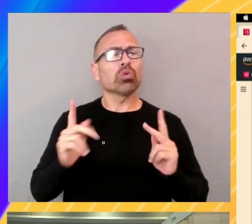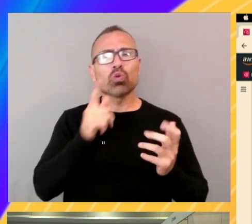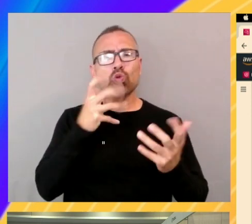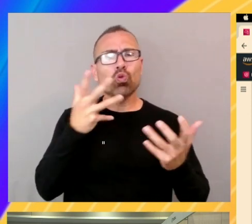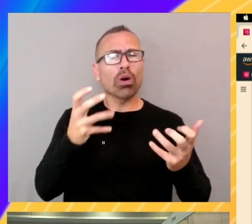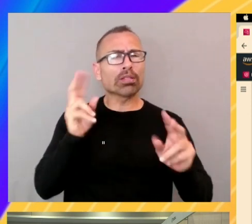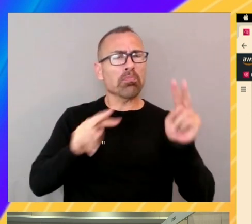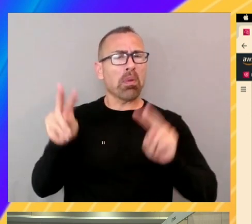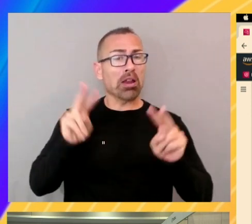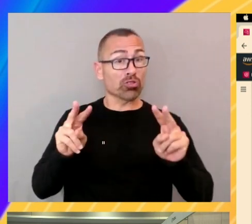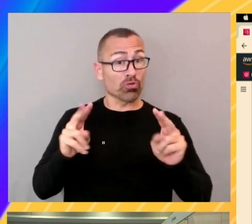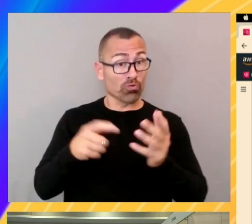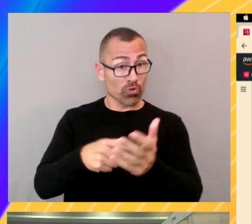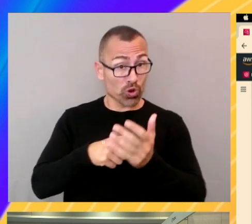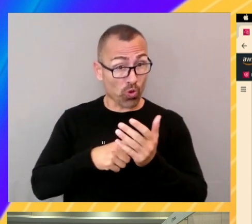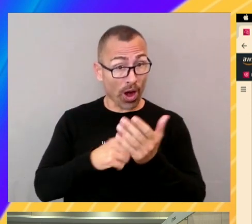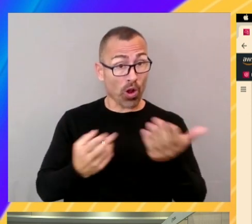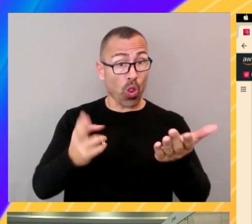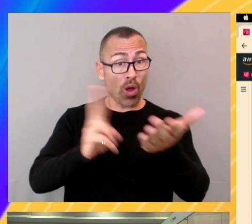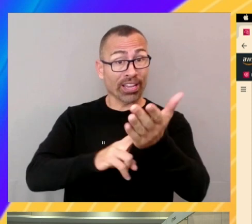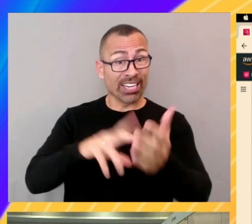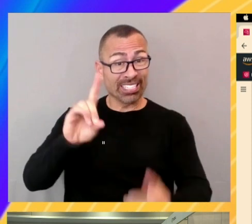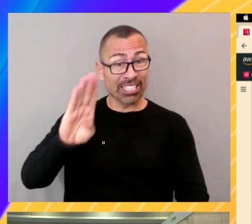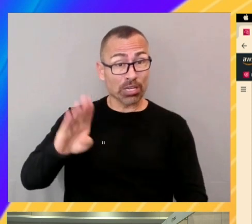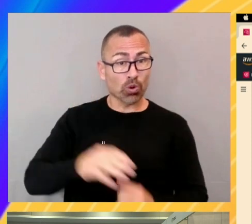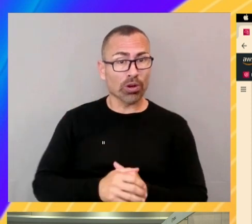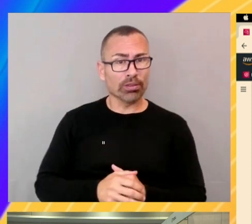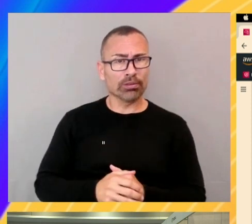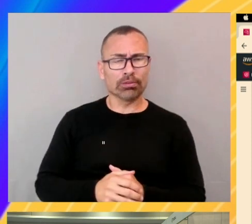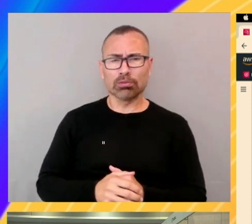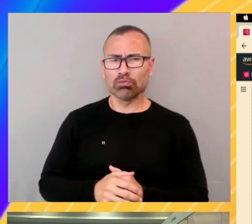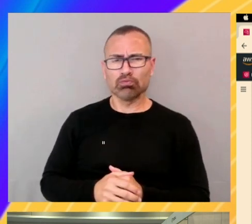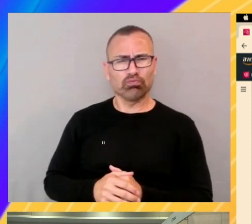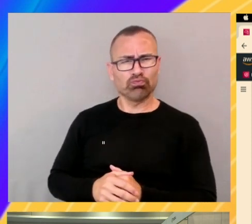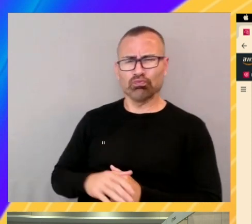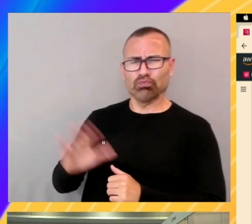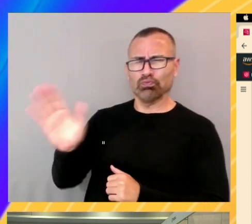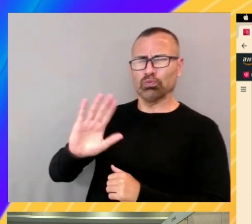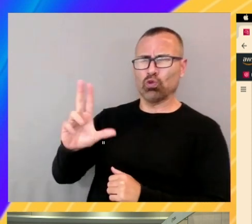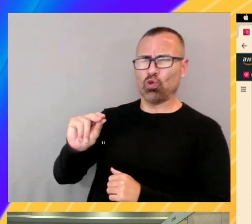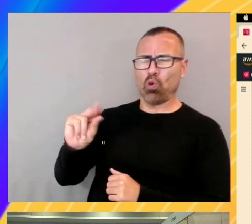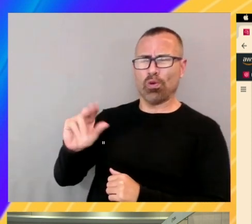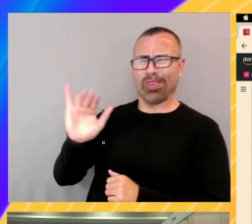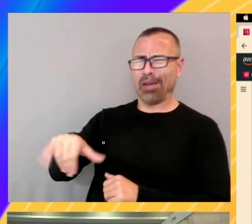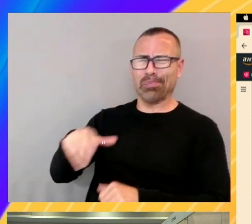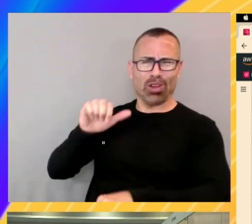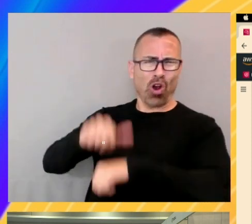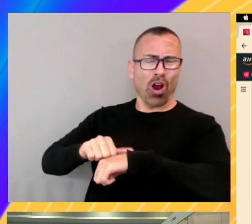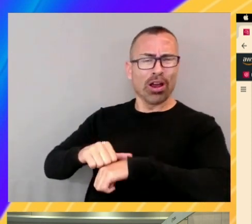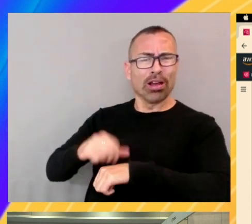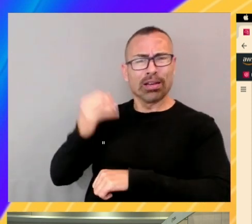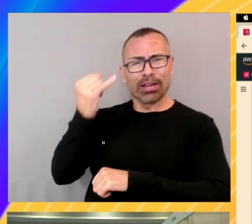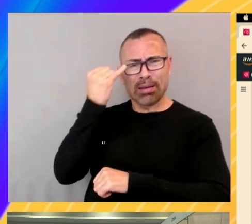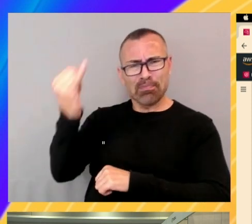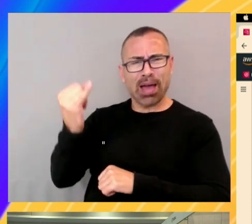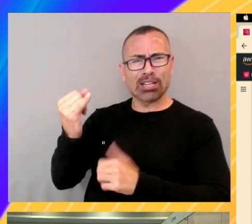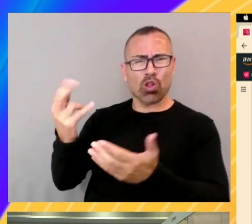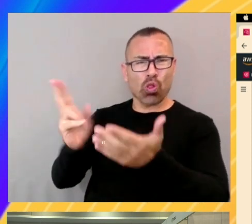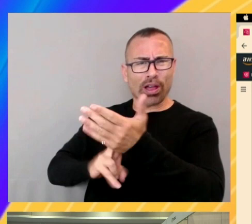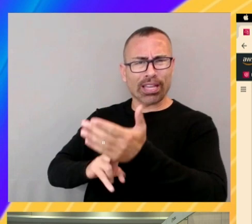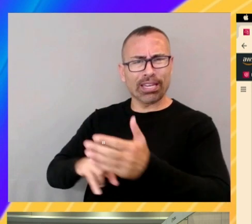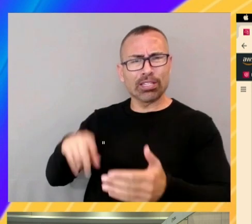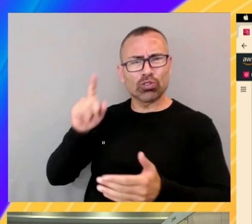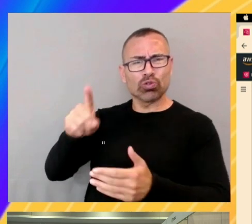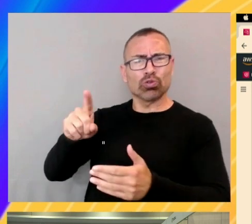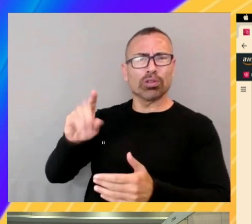no, it would be hard to imagine even to log into the console, right? We do provide APIs that allows customers to just